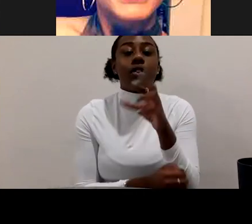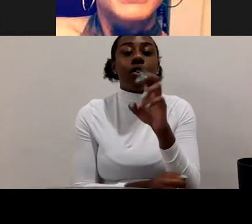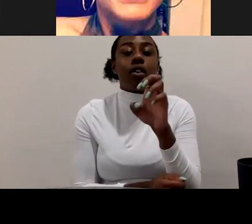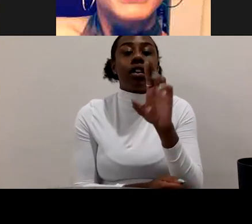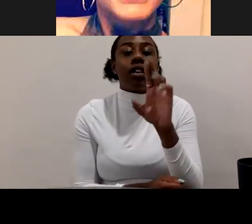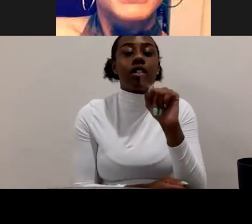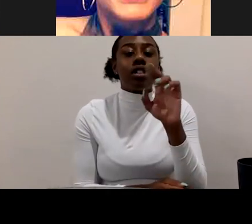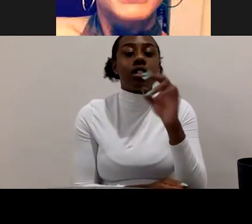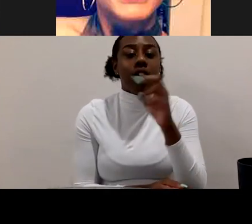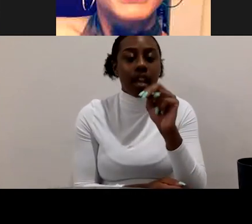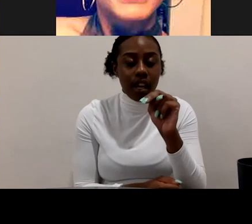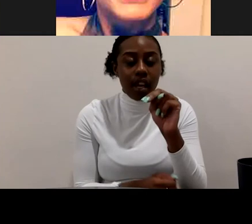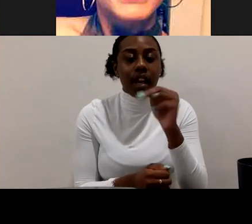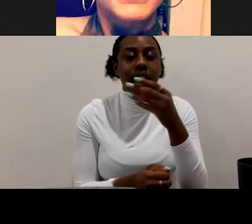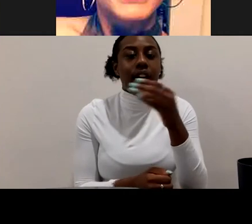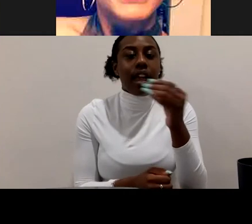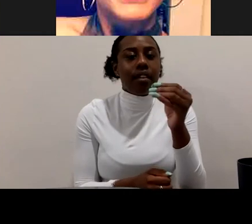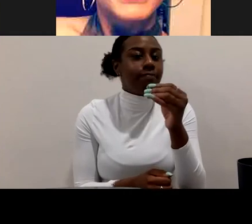believe.